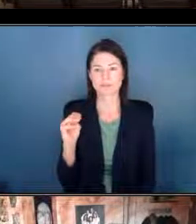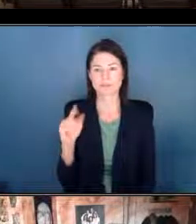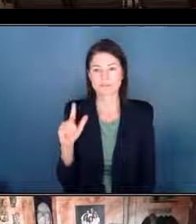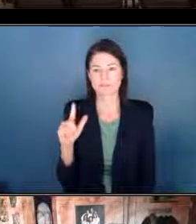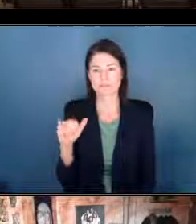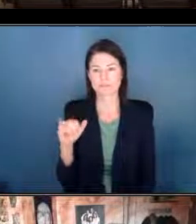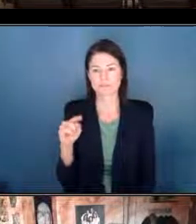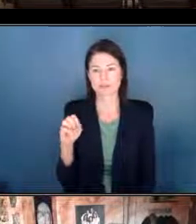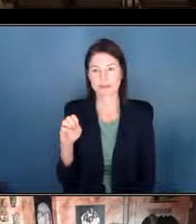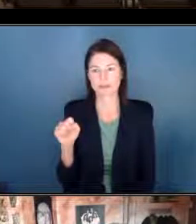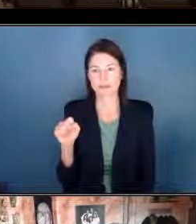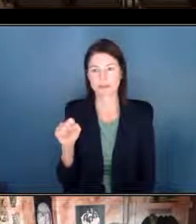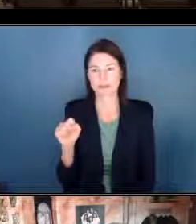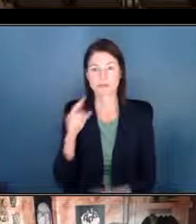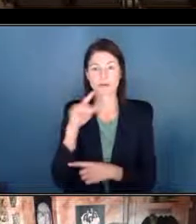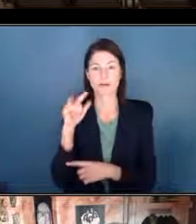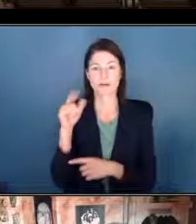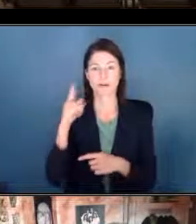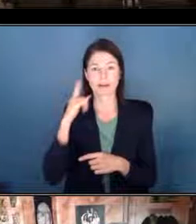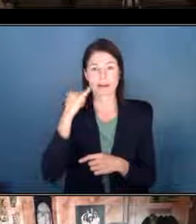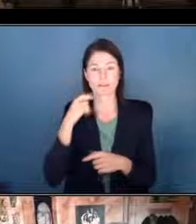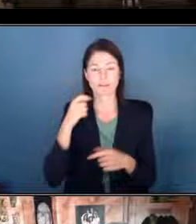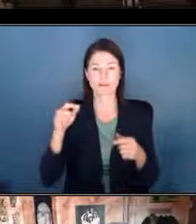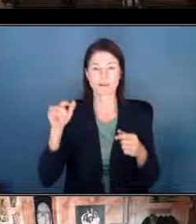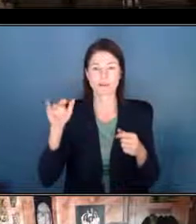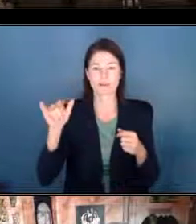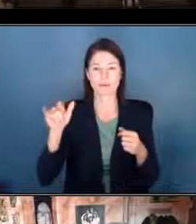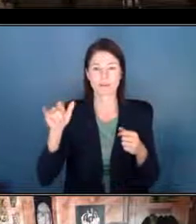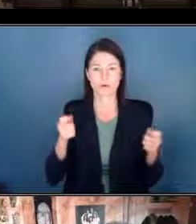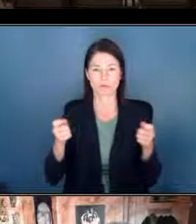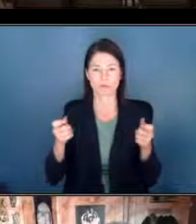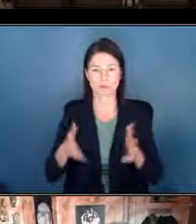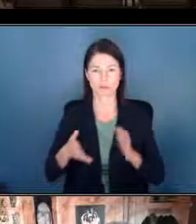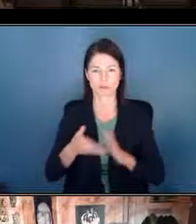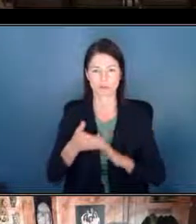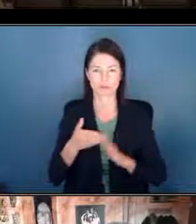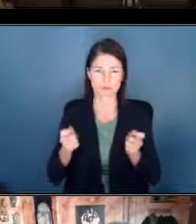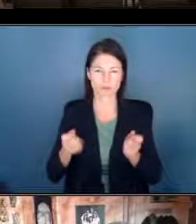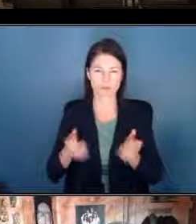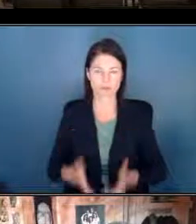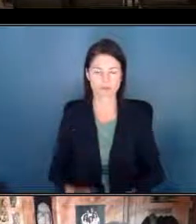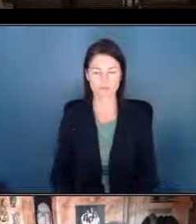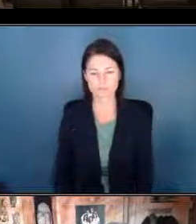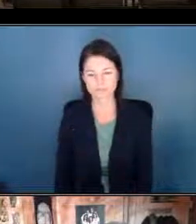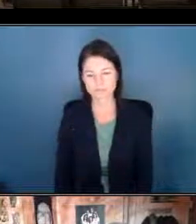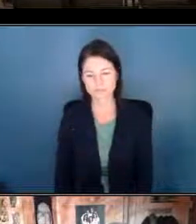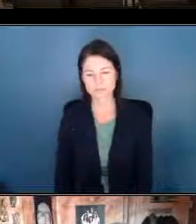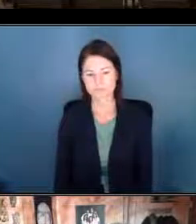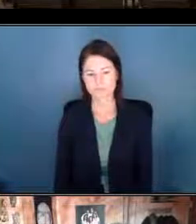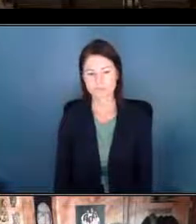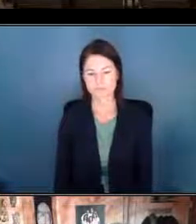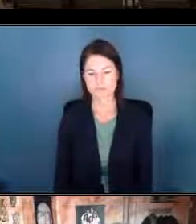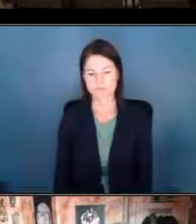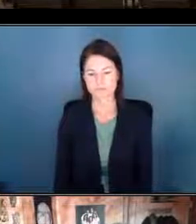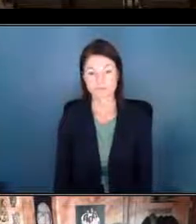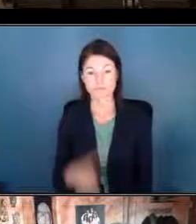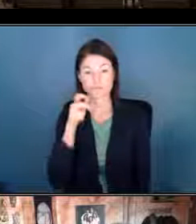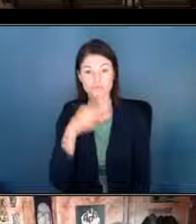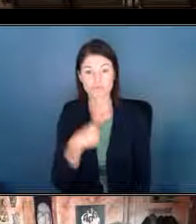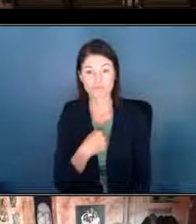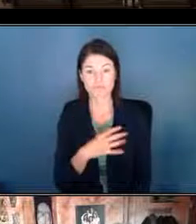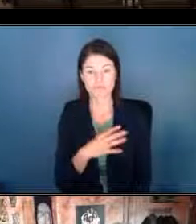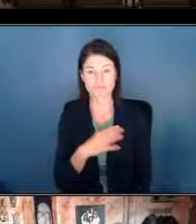operators. Good morning, everyone. You can hear me okay? Yes, thank you. Okay. Thank you for